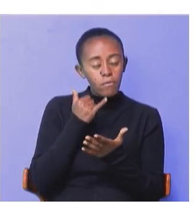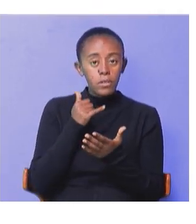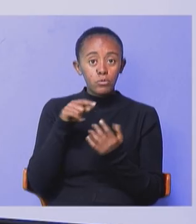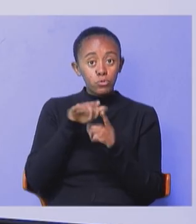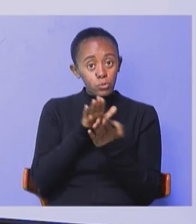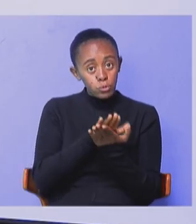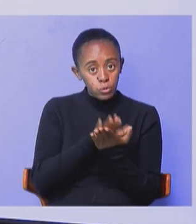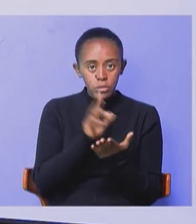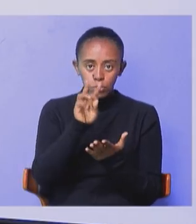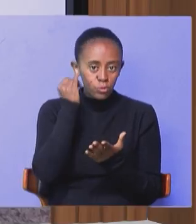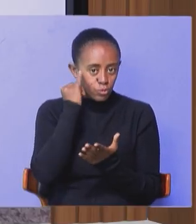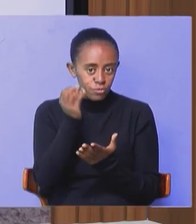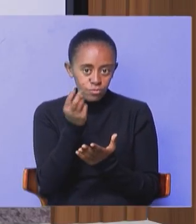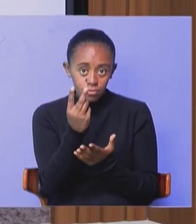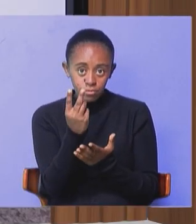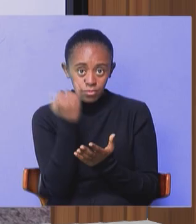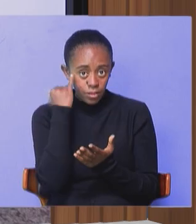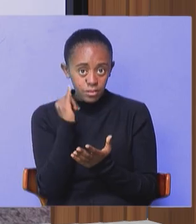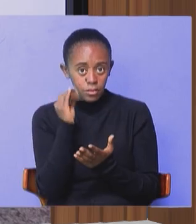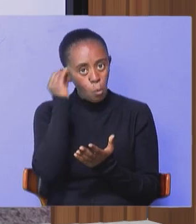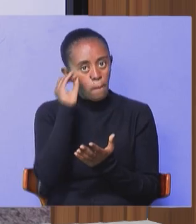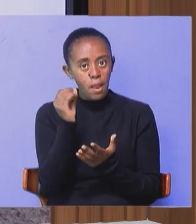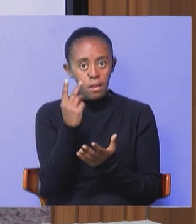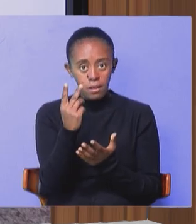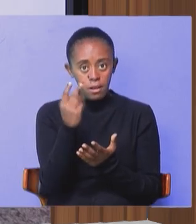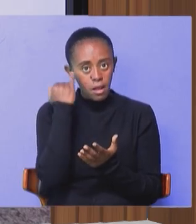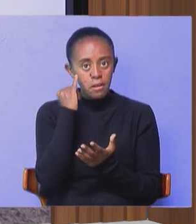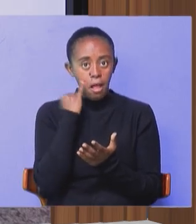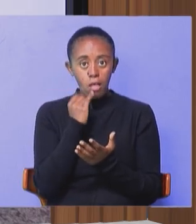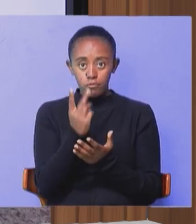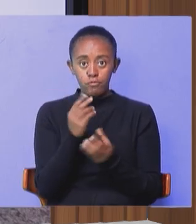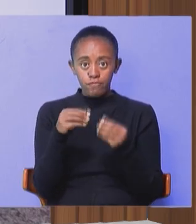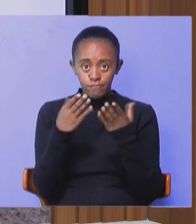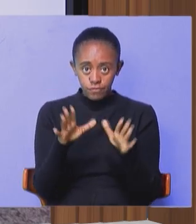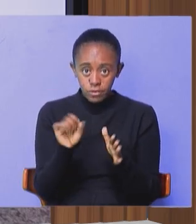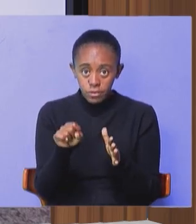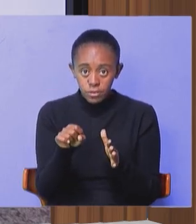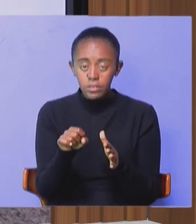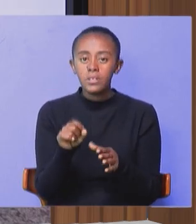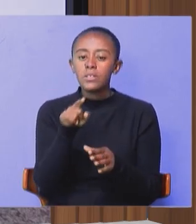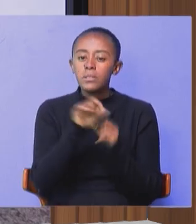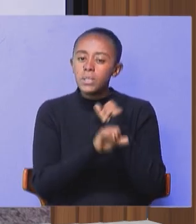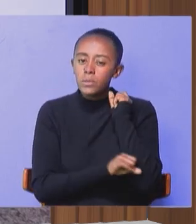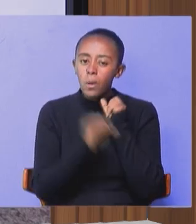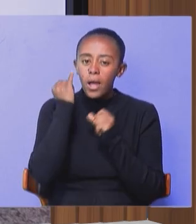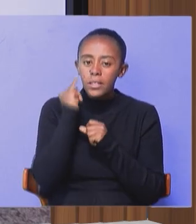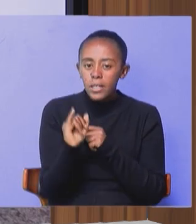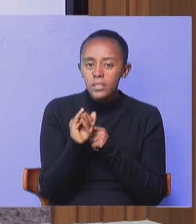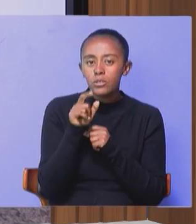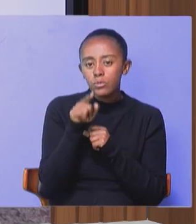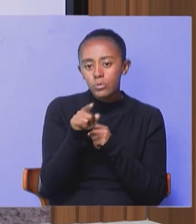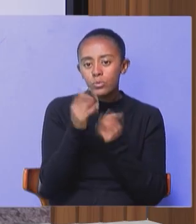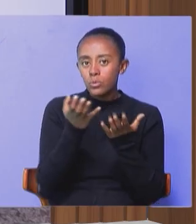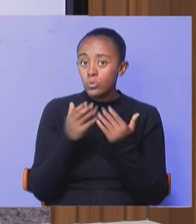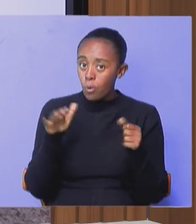So two opinions. I've given you two opinions or ideas in this case. So based on these ideas, I want you